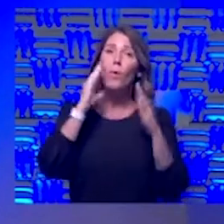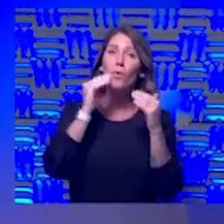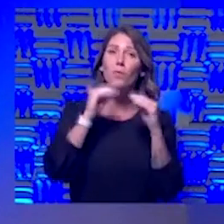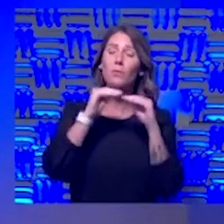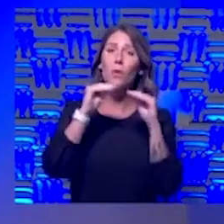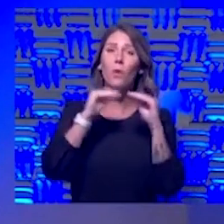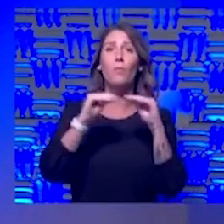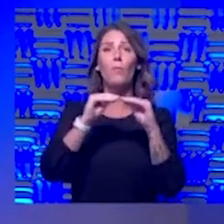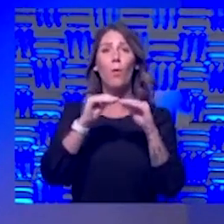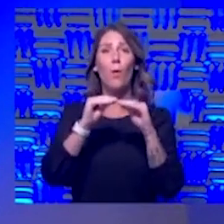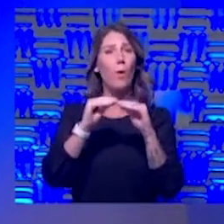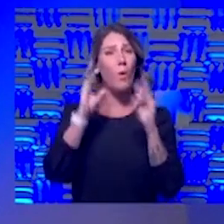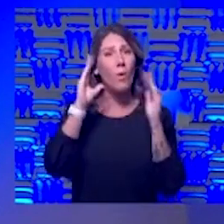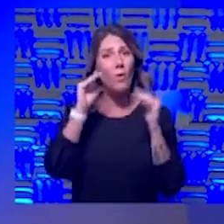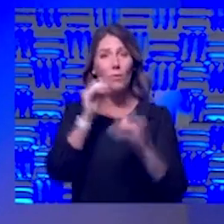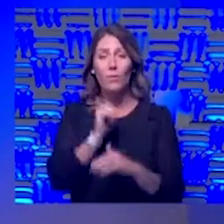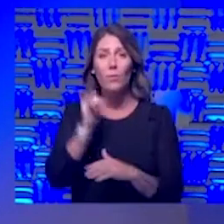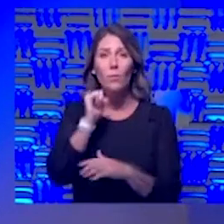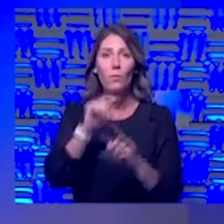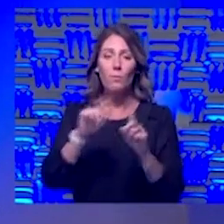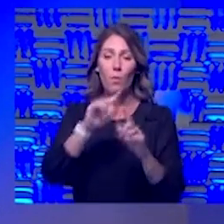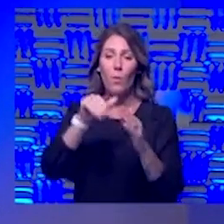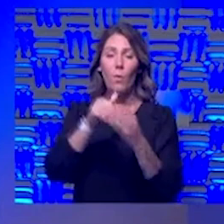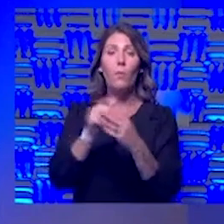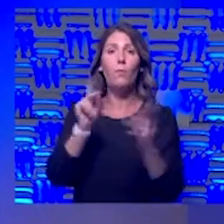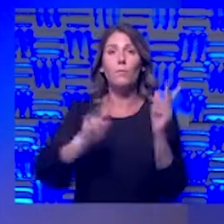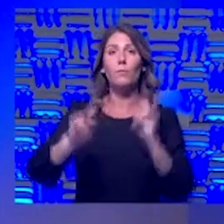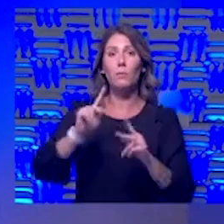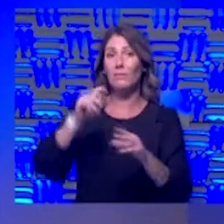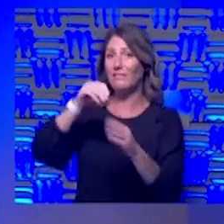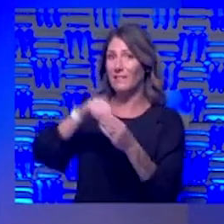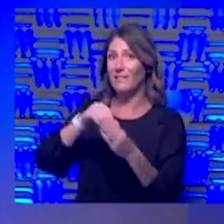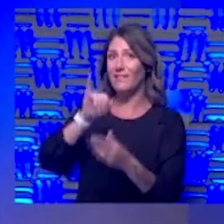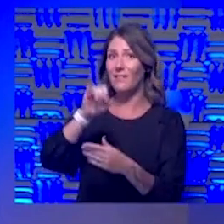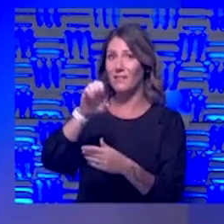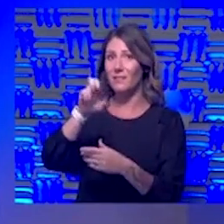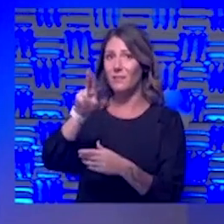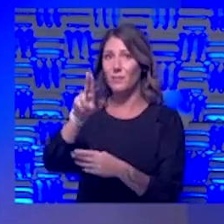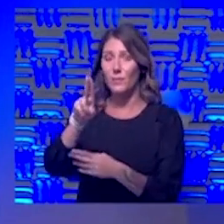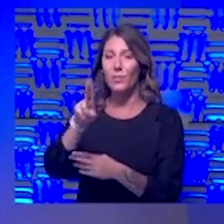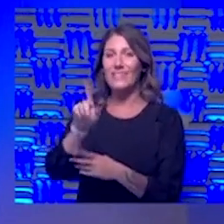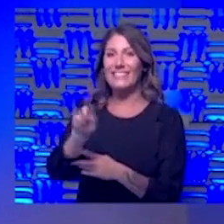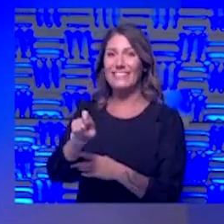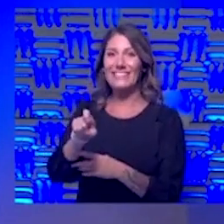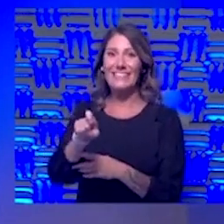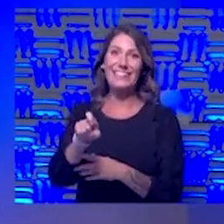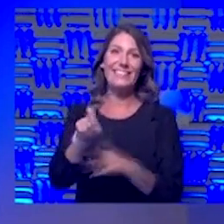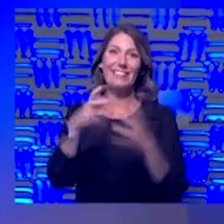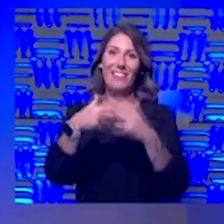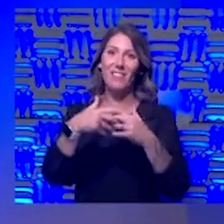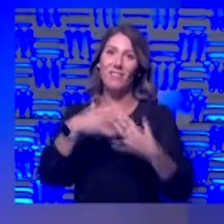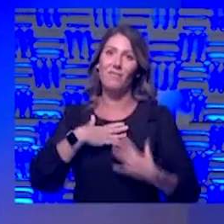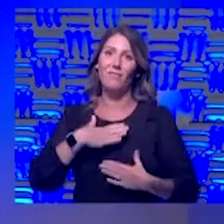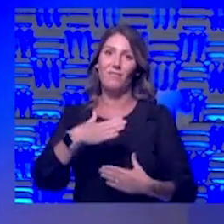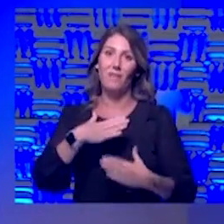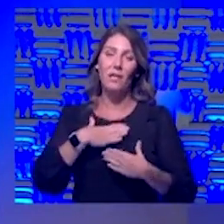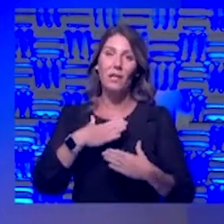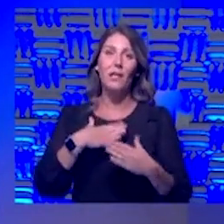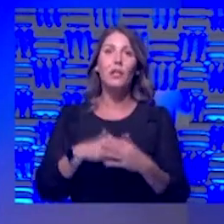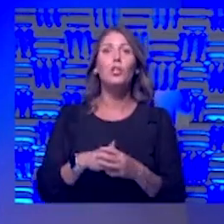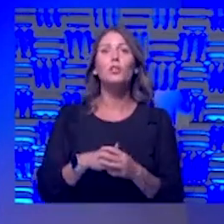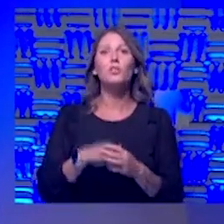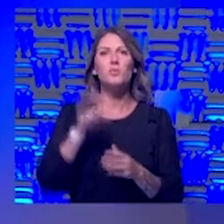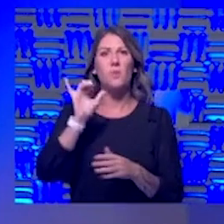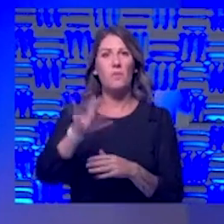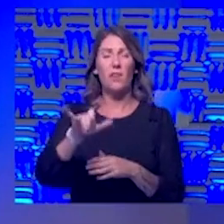but now we have all of our people that need ICU need the ventilators. And so that also brings into a question of the drugs